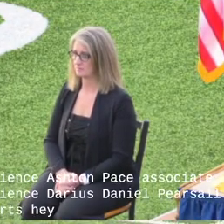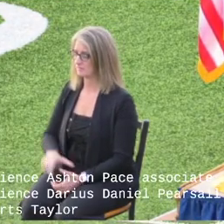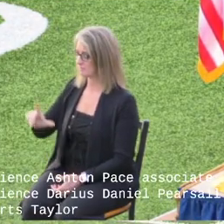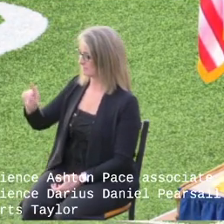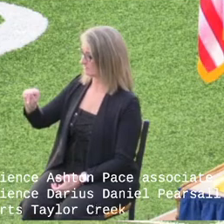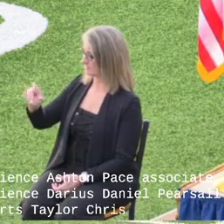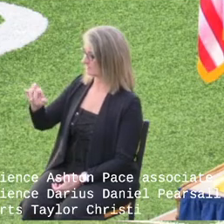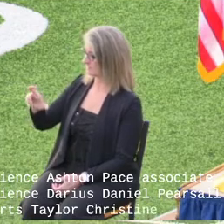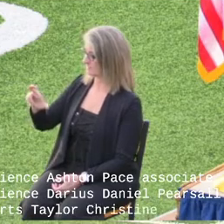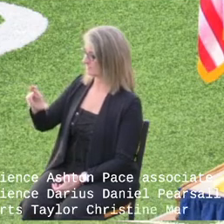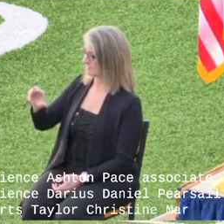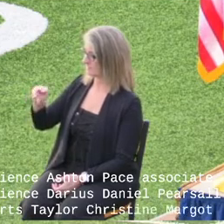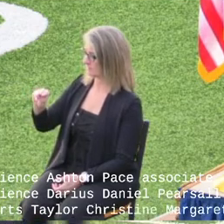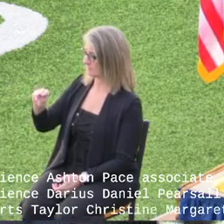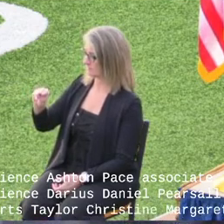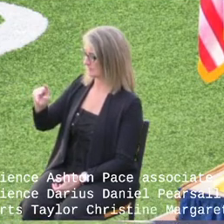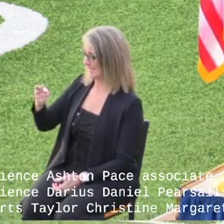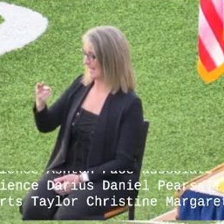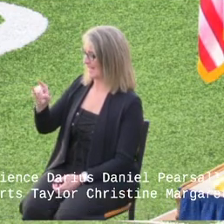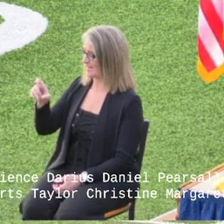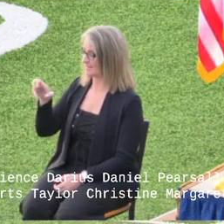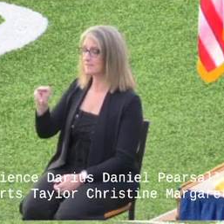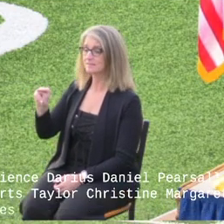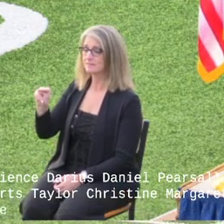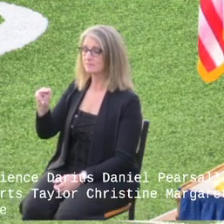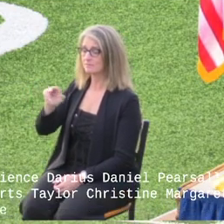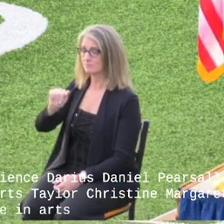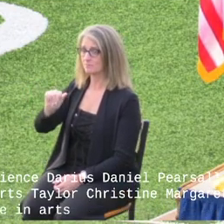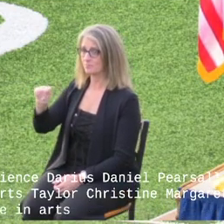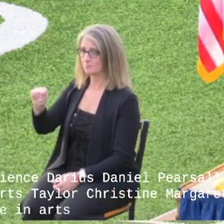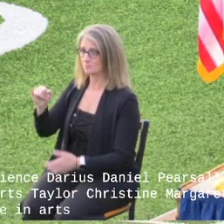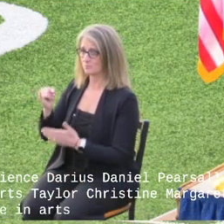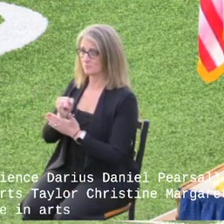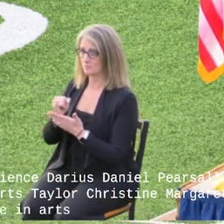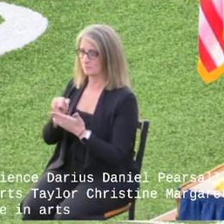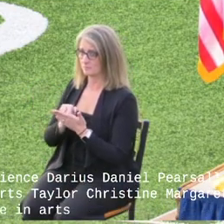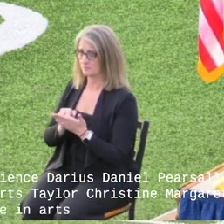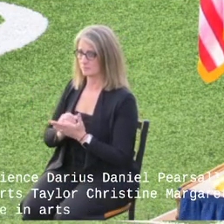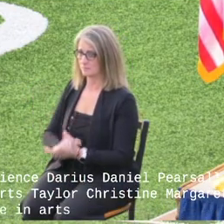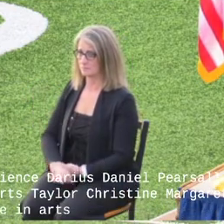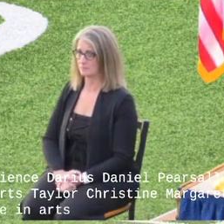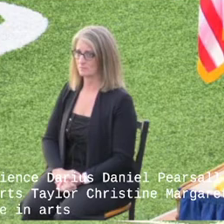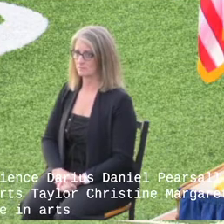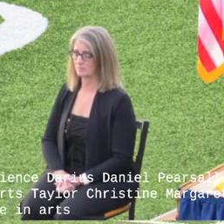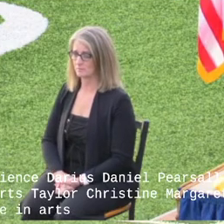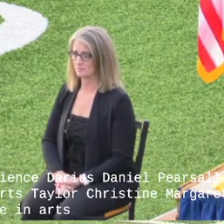Taylor Christine Margaret Payton, Associate in Arts.